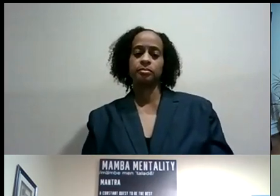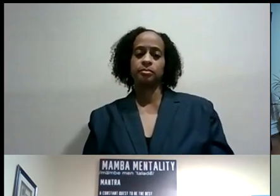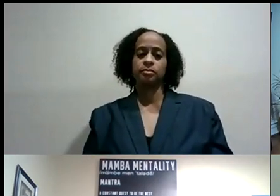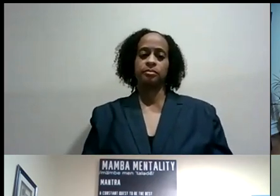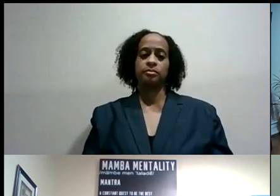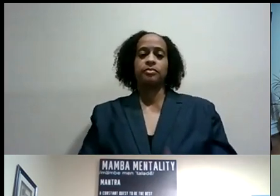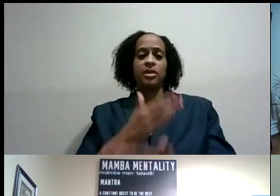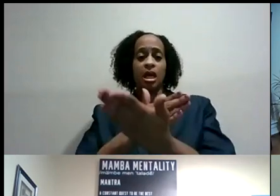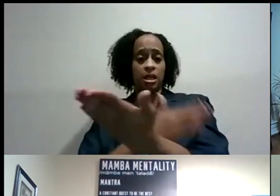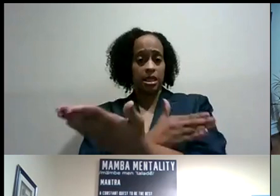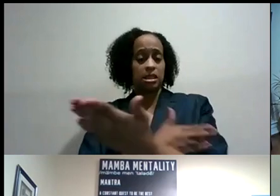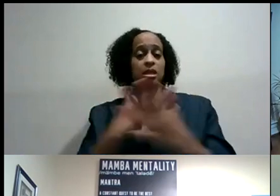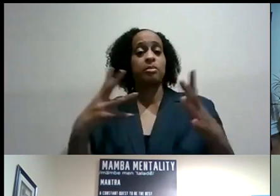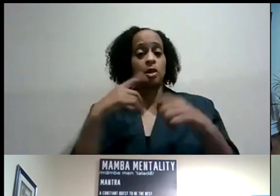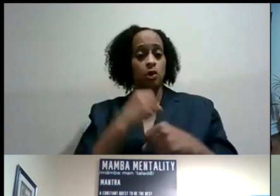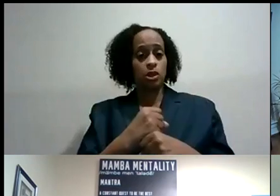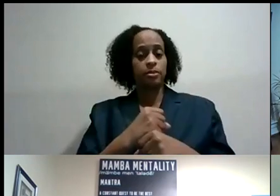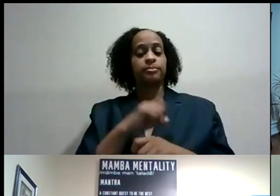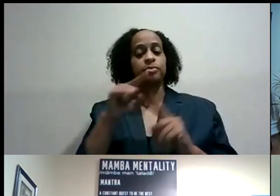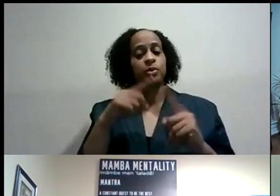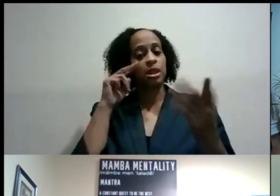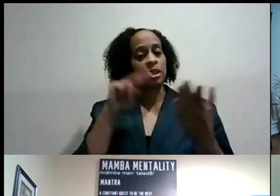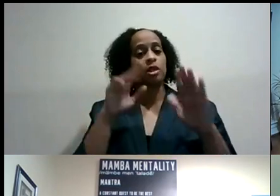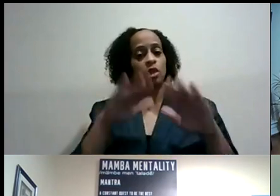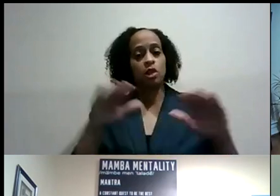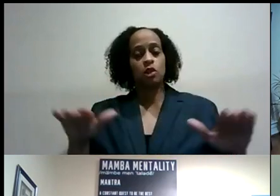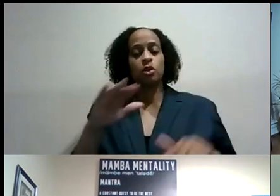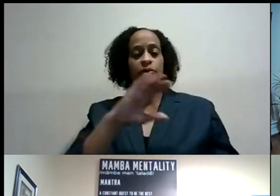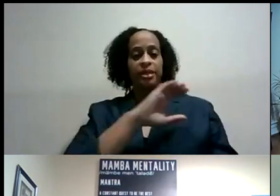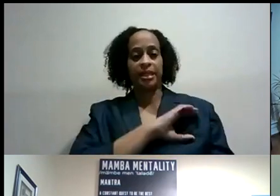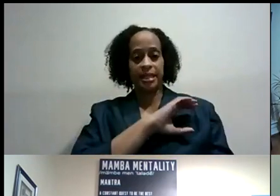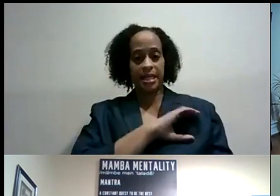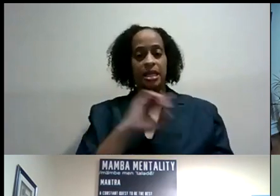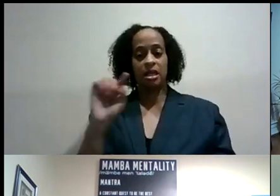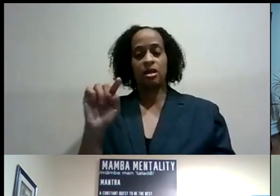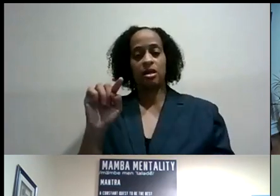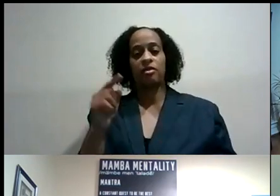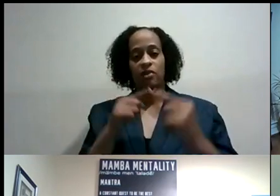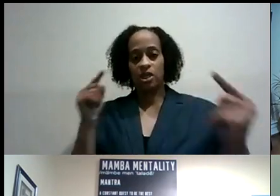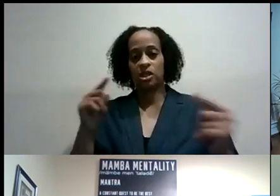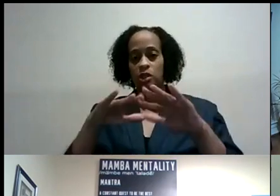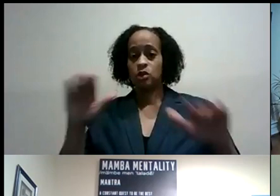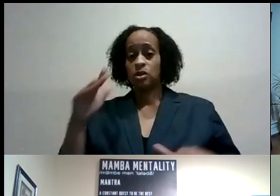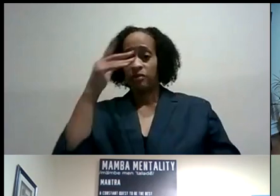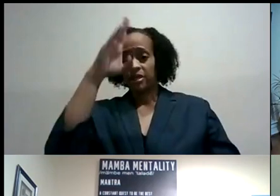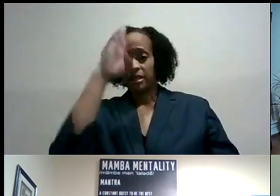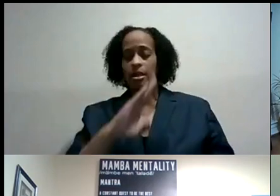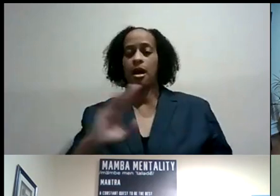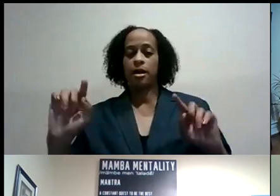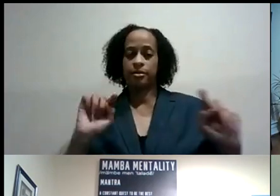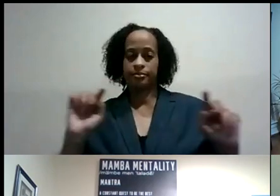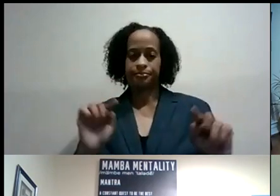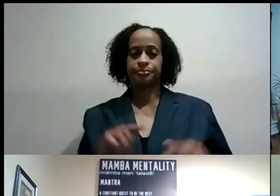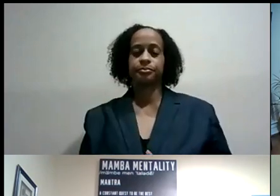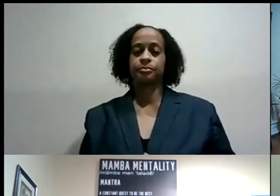conclusion when we look at the children of Cain versus the children of God, if you will. Yes.